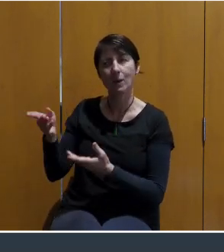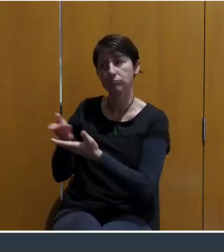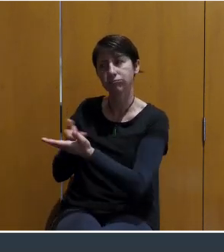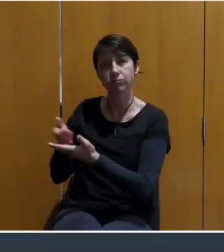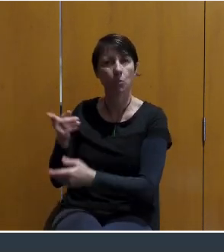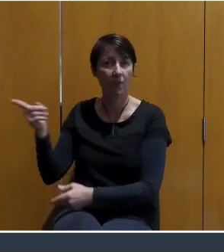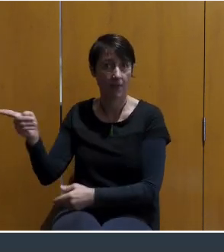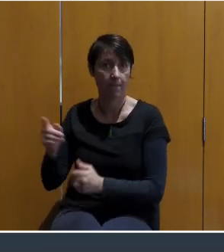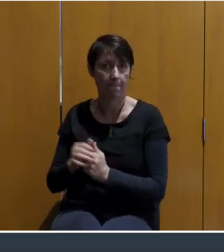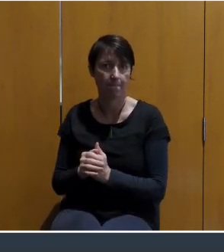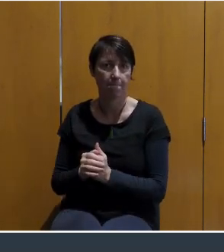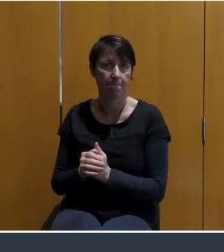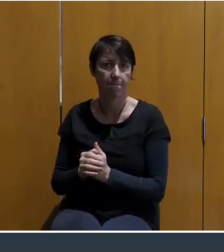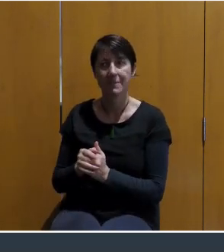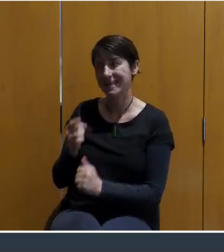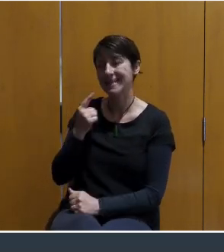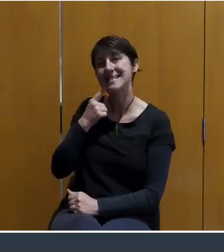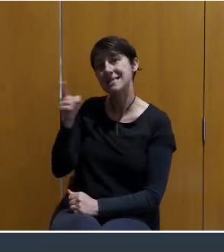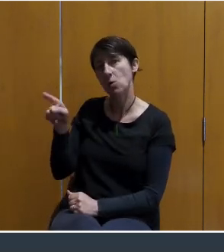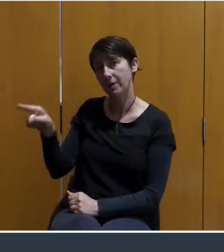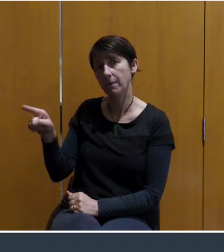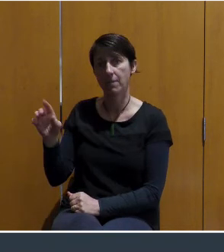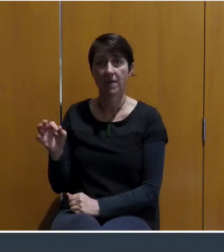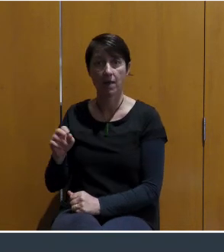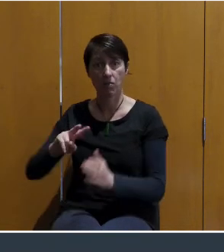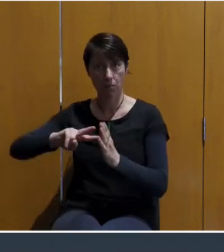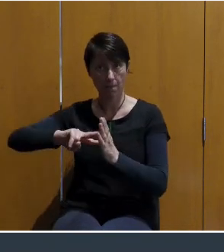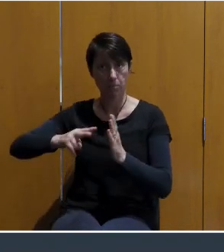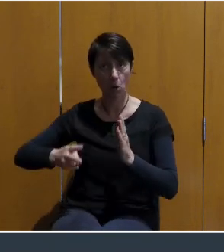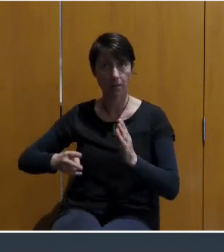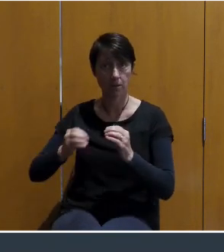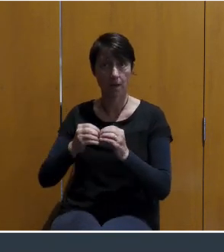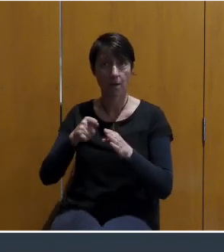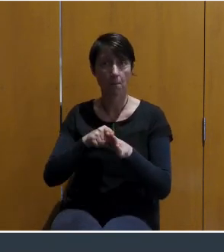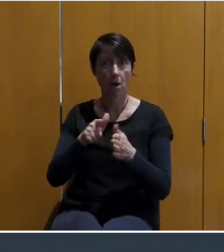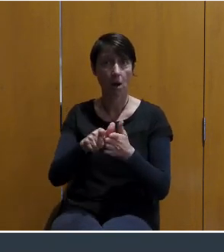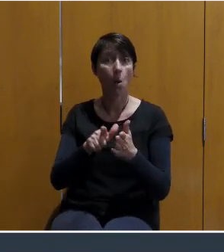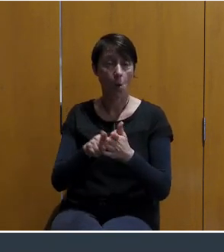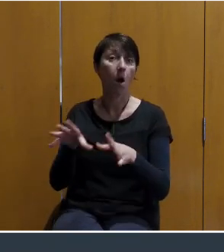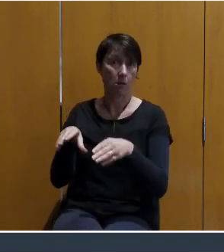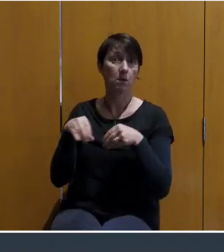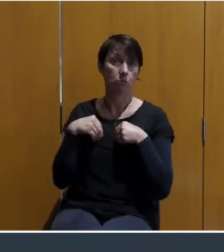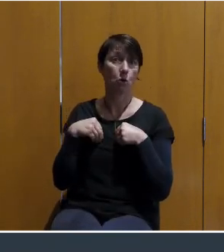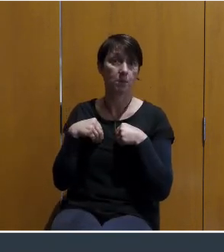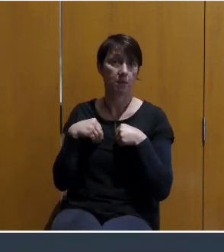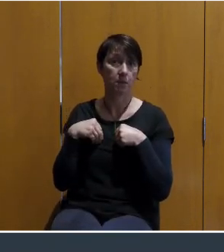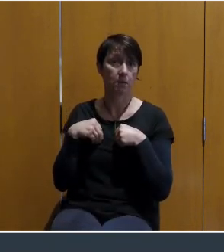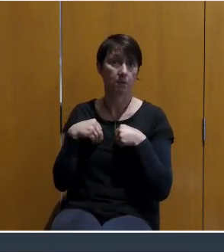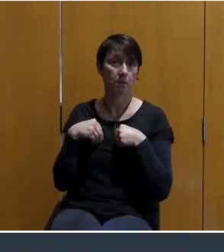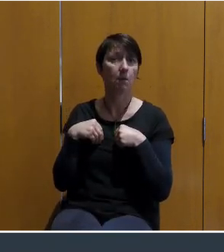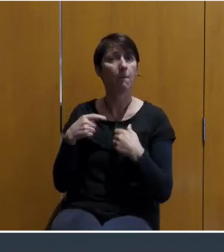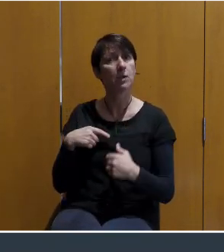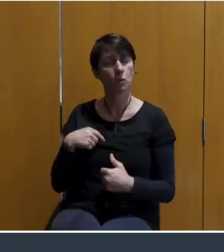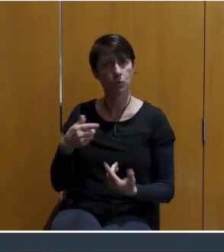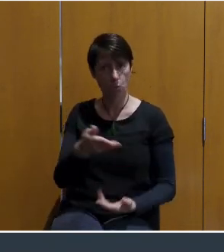that the policy and bylaw have been adopted, just in recognition of their special or their ownership,